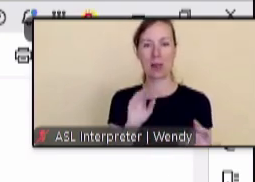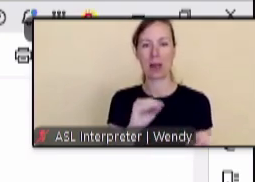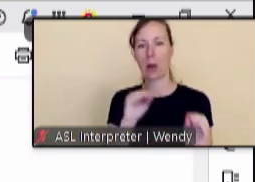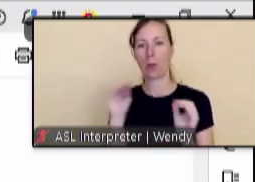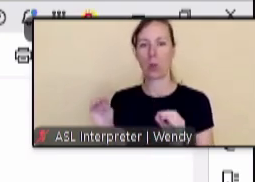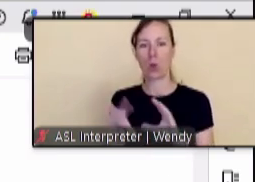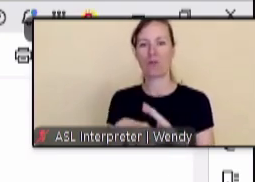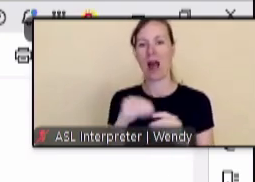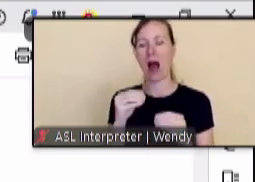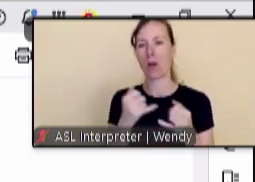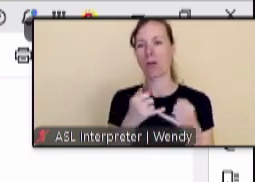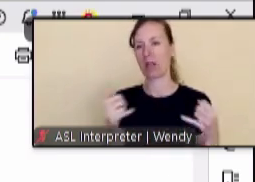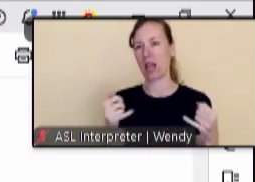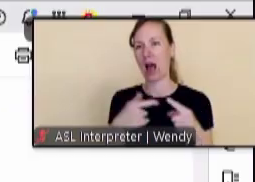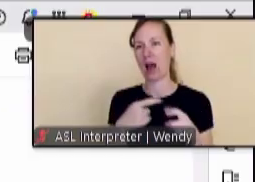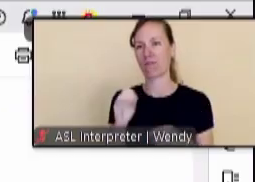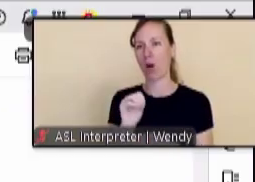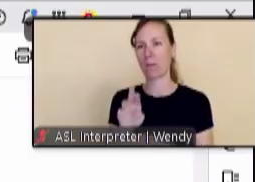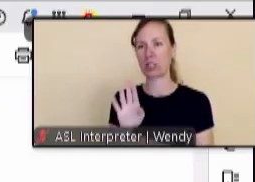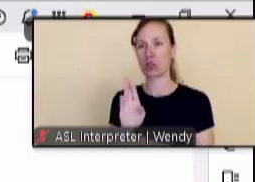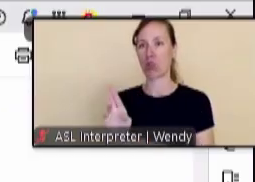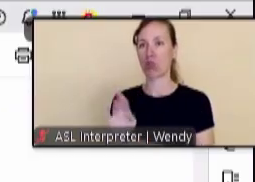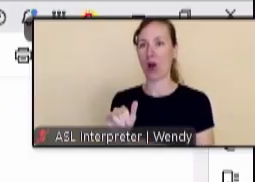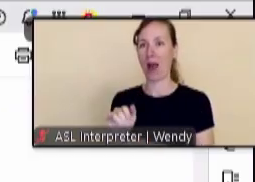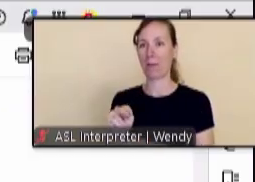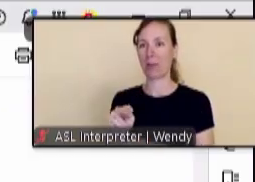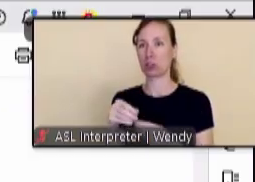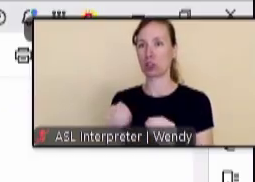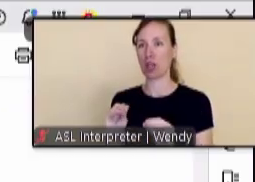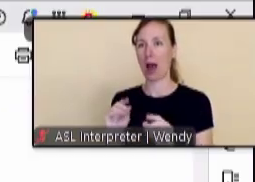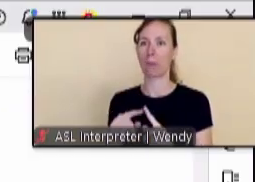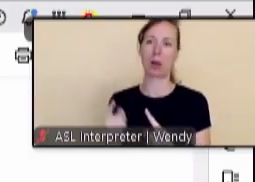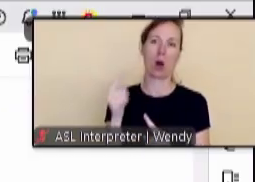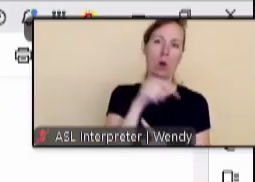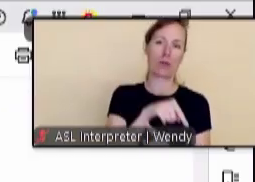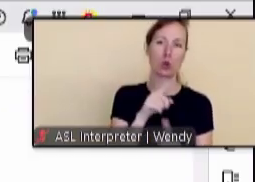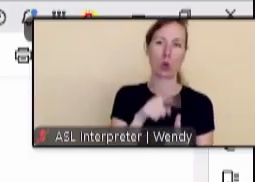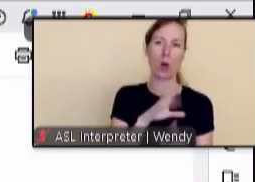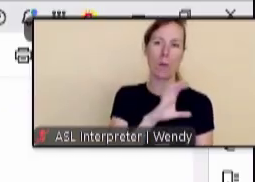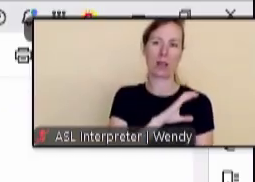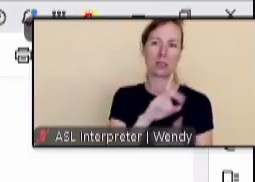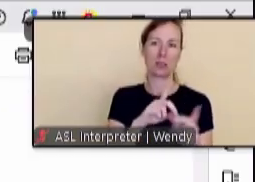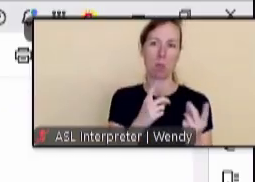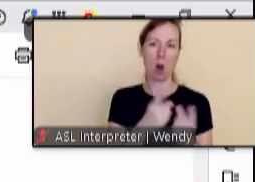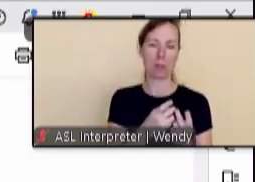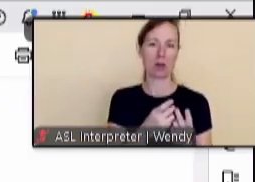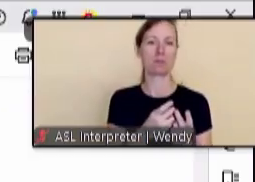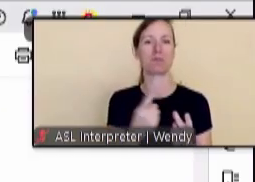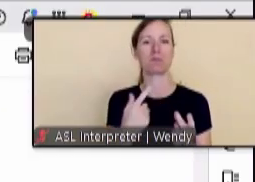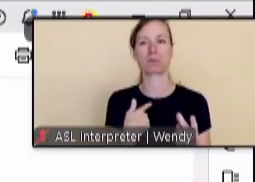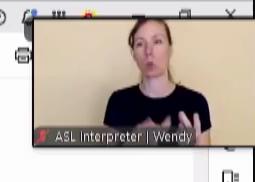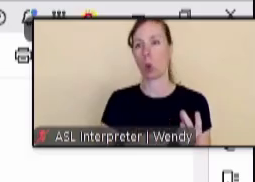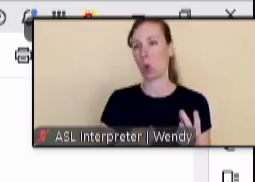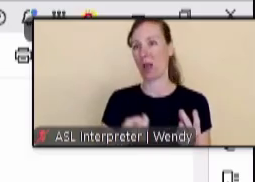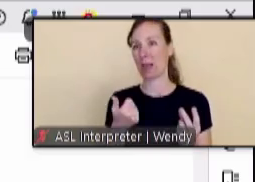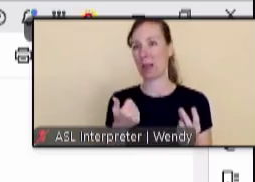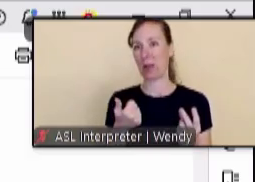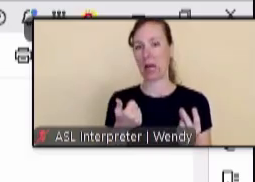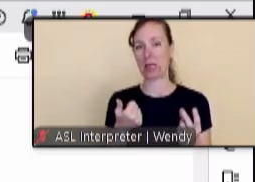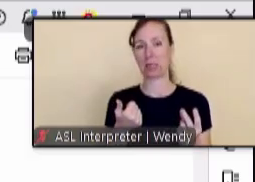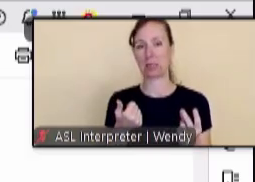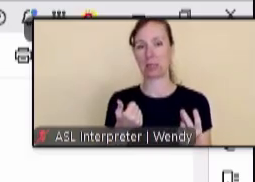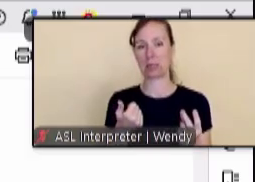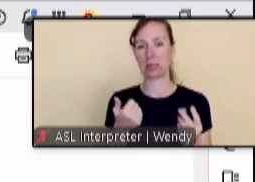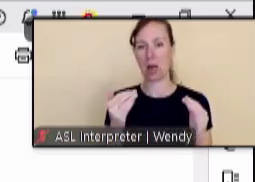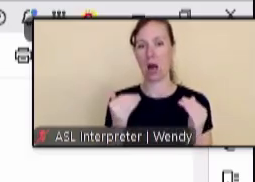item from Mr. Brayman's shop over to the police department. And we've eliminated under the capital outlay, we eliminated the